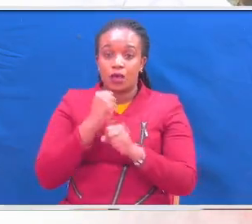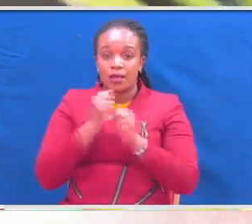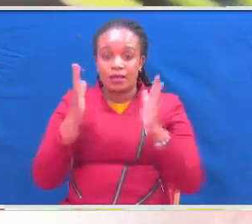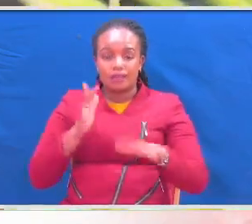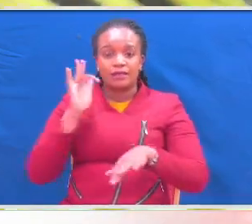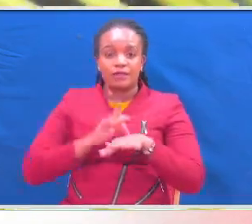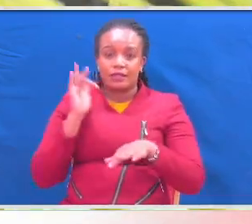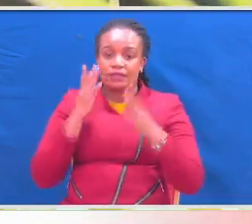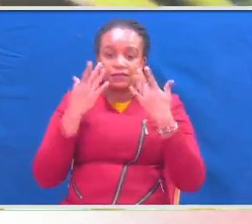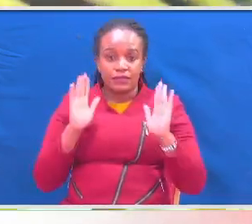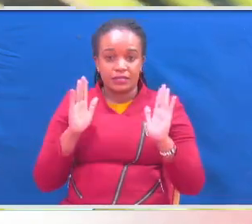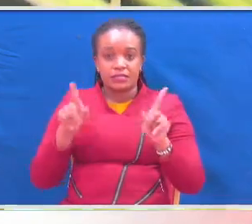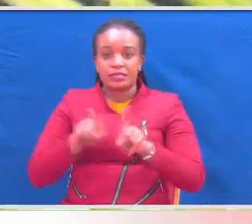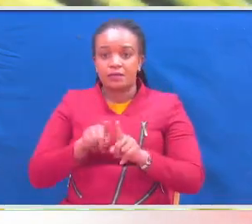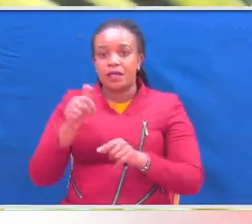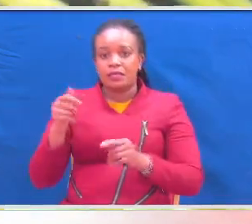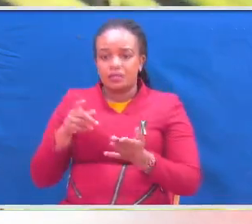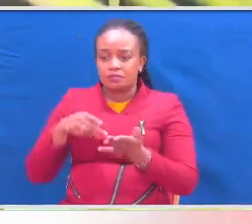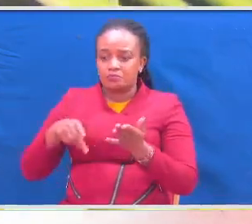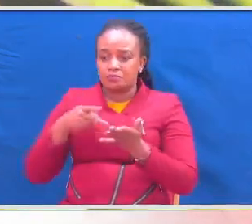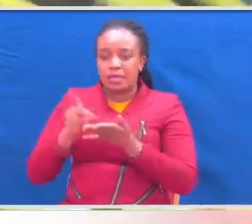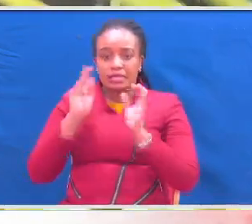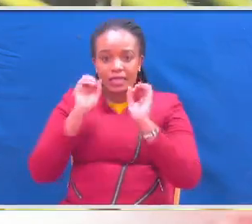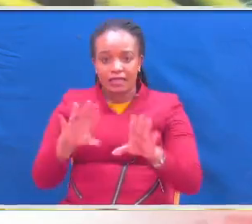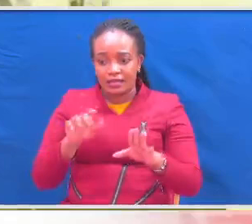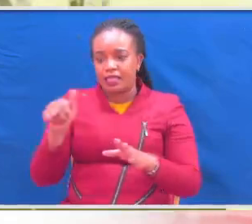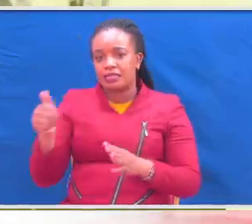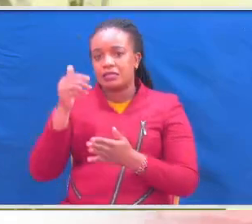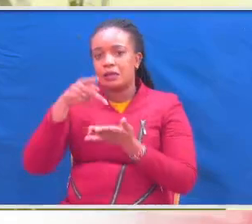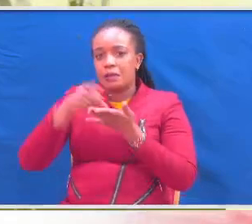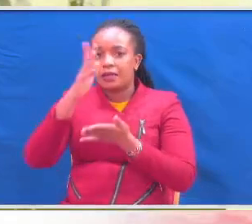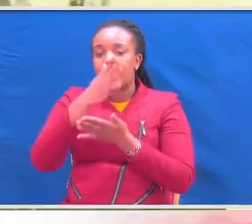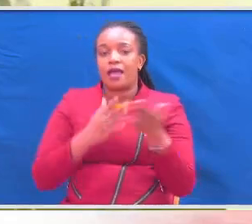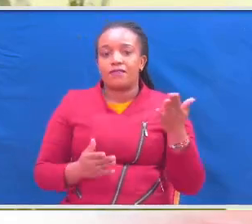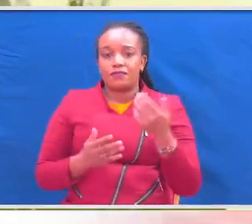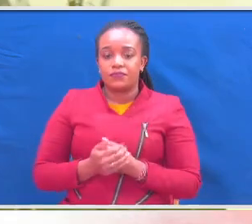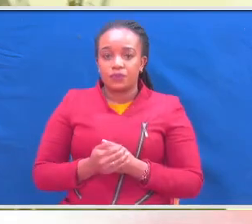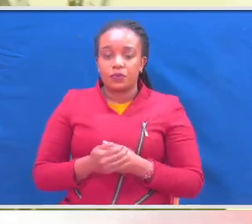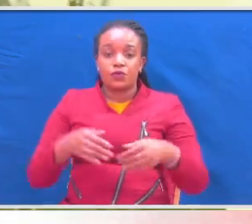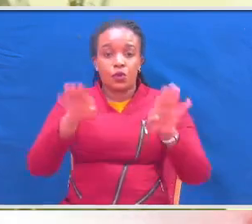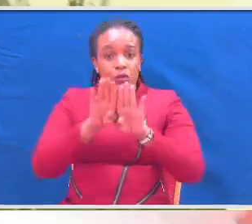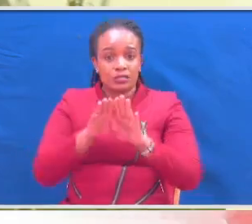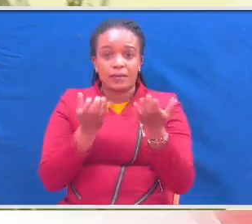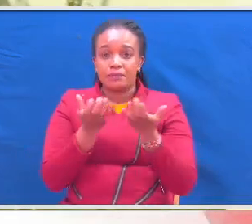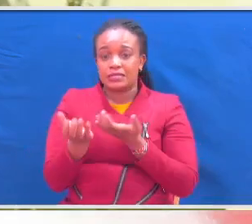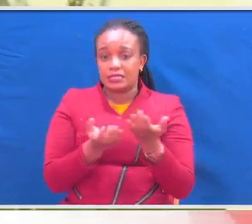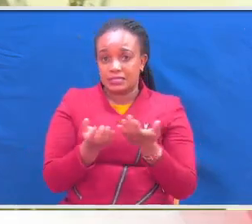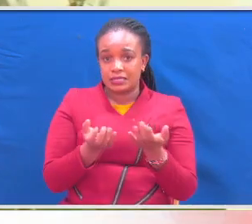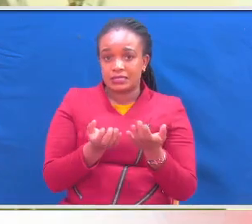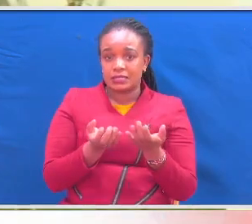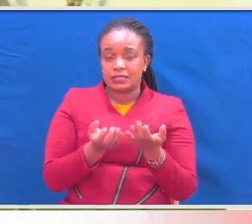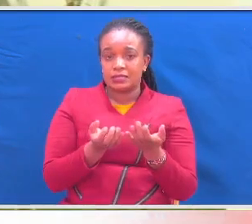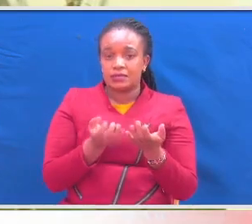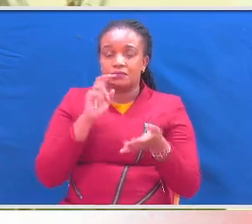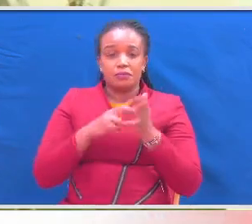good number on unpaid leave, while others are on half salary. We've had a little bit of business. What has that done?